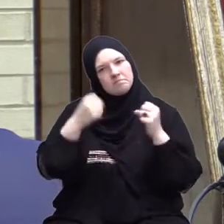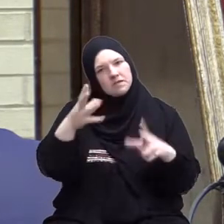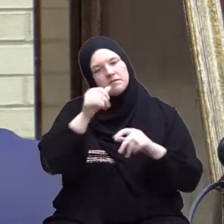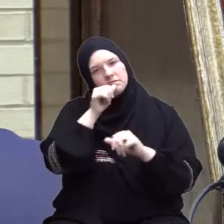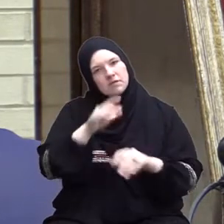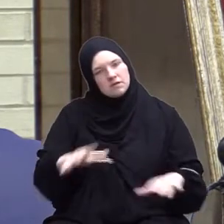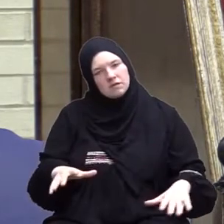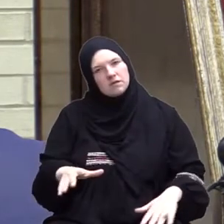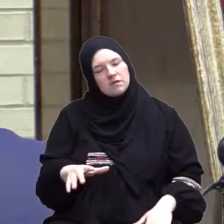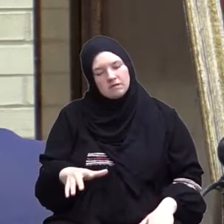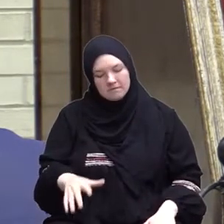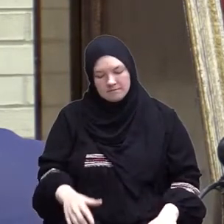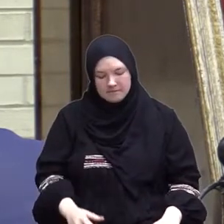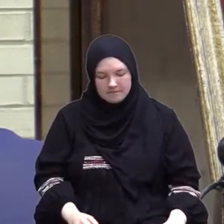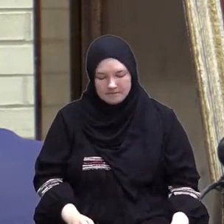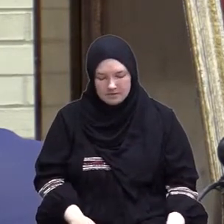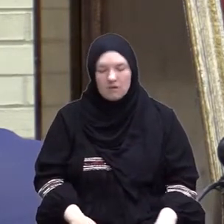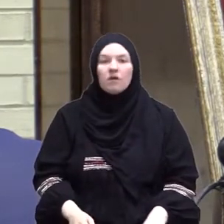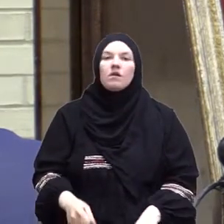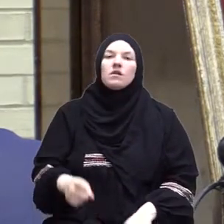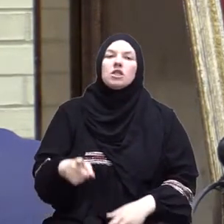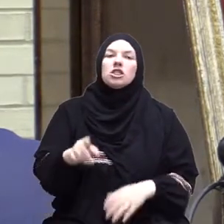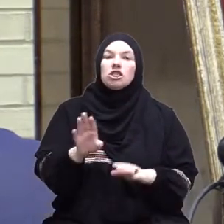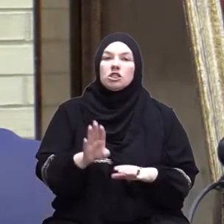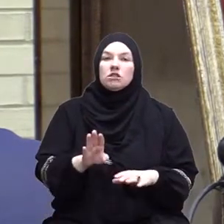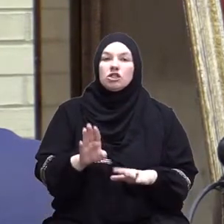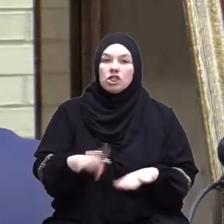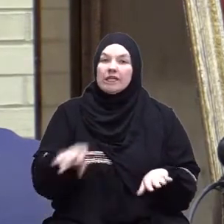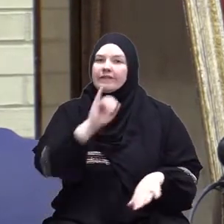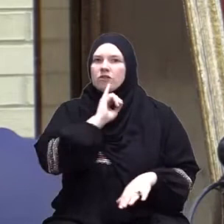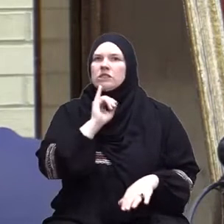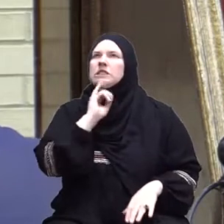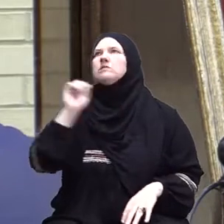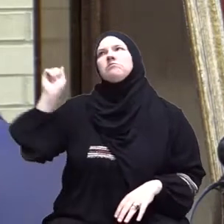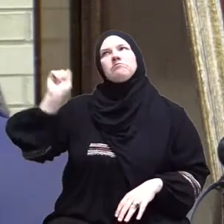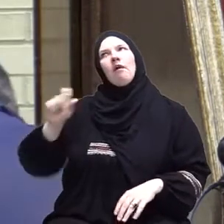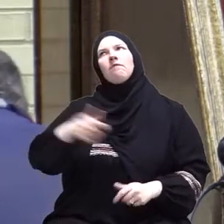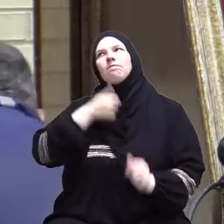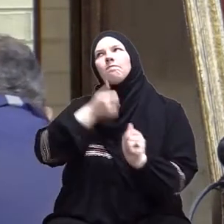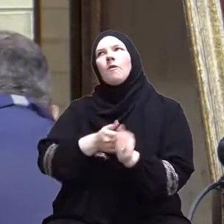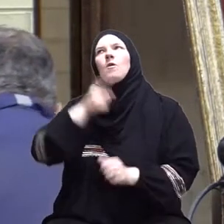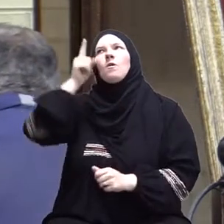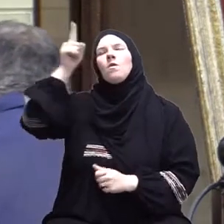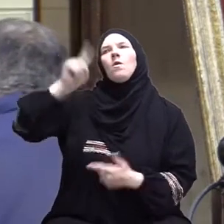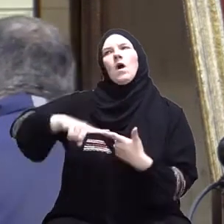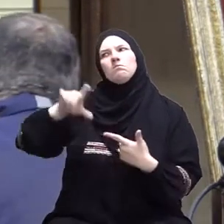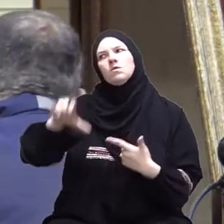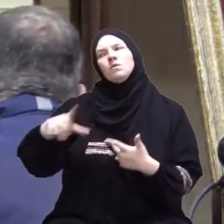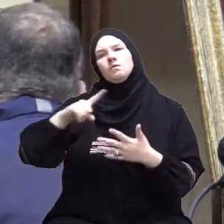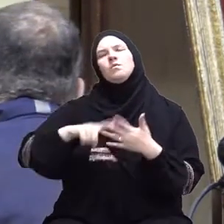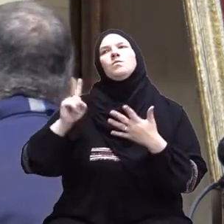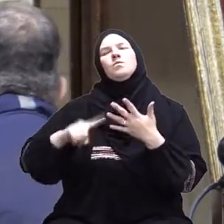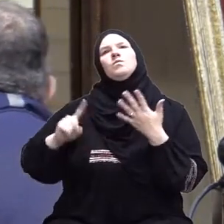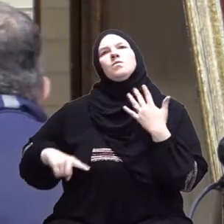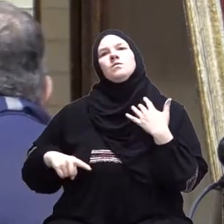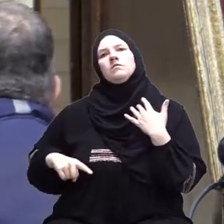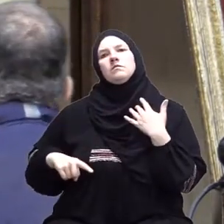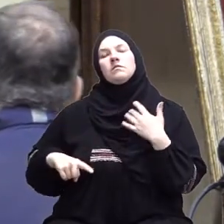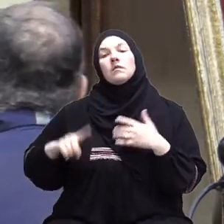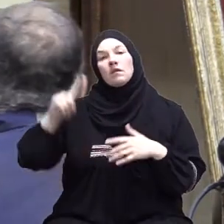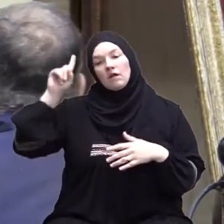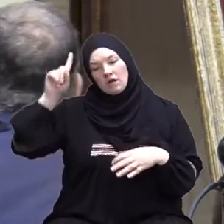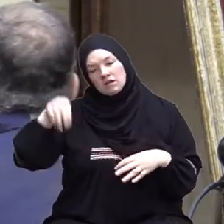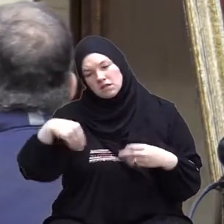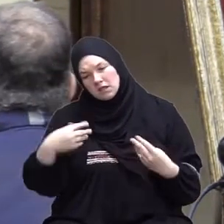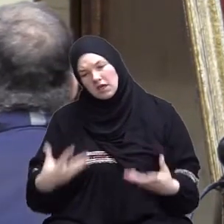taken their covenant. They made a commitment to live up to it, and that is what the covenant is about. Which I bestowed upon you